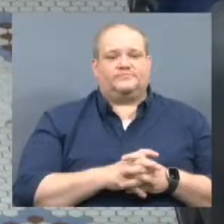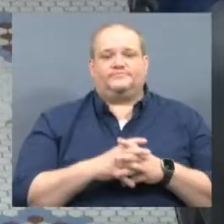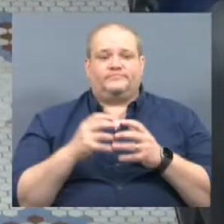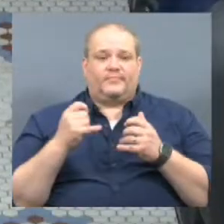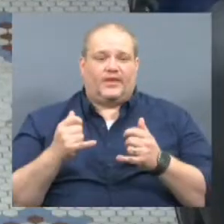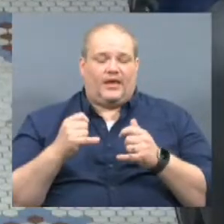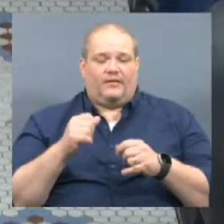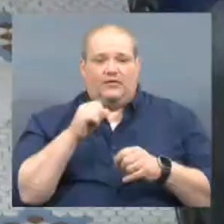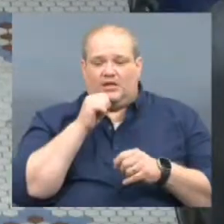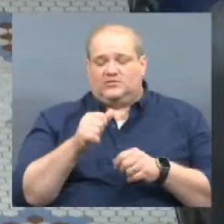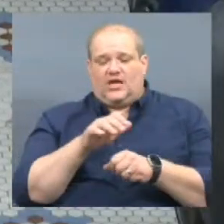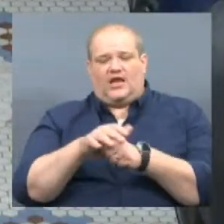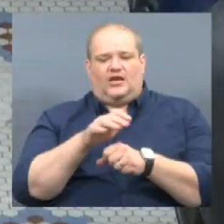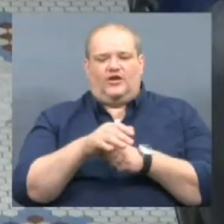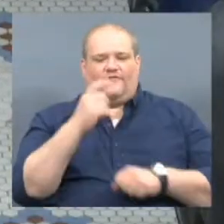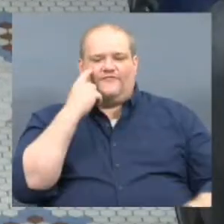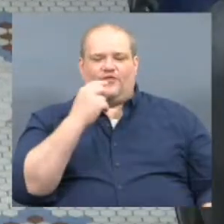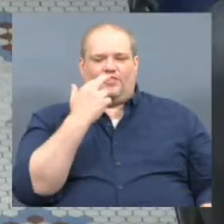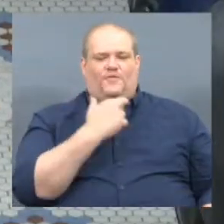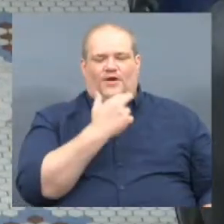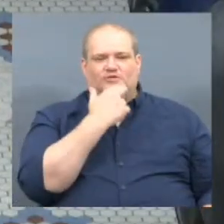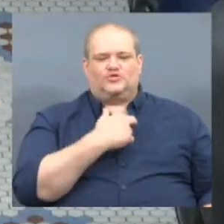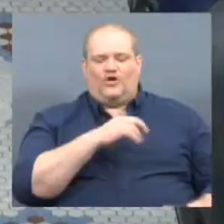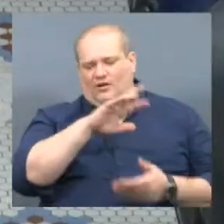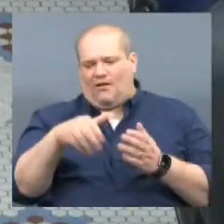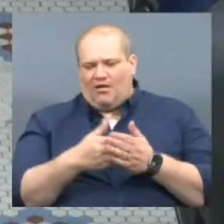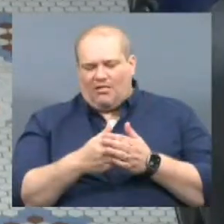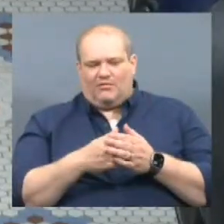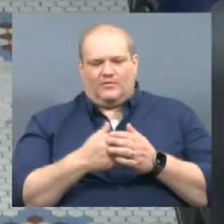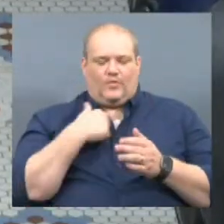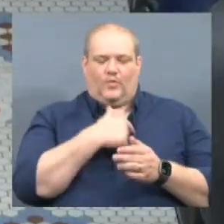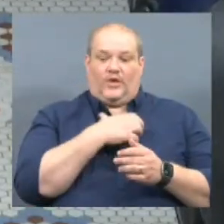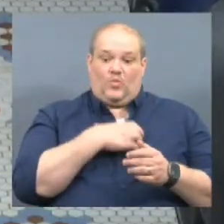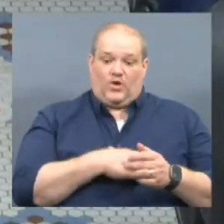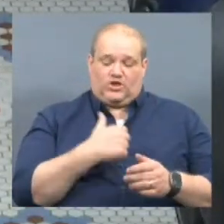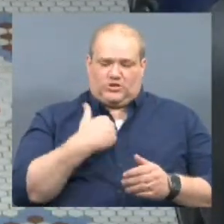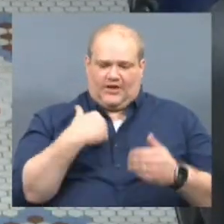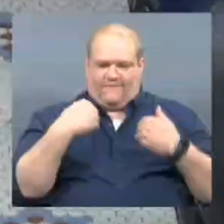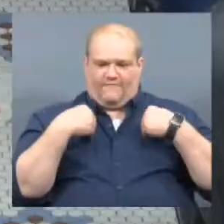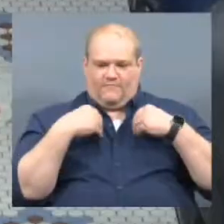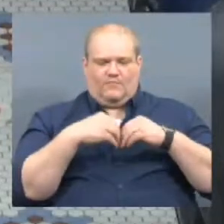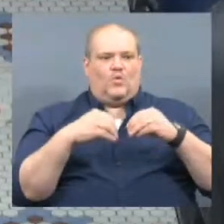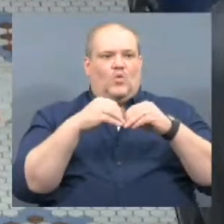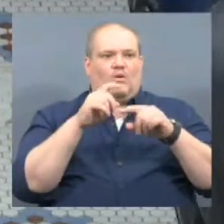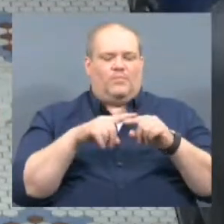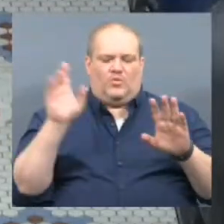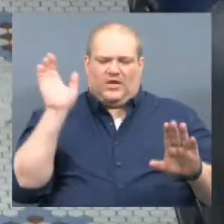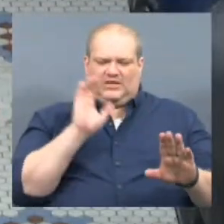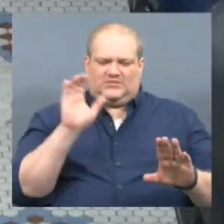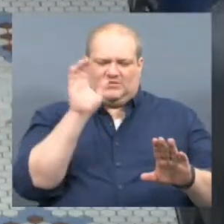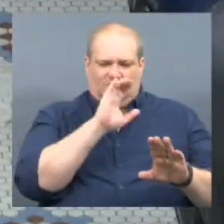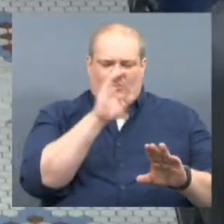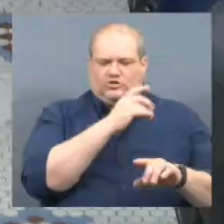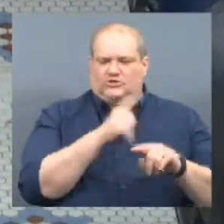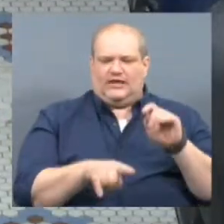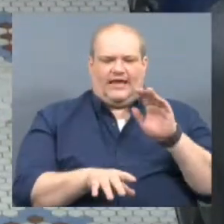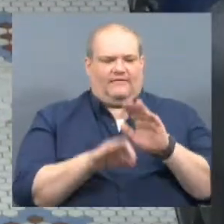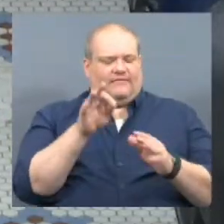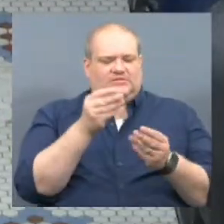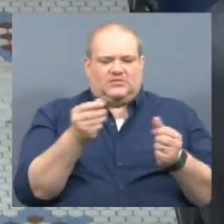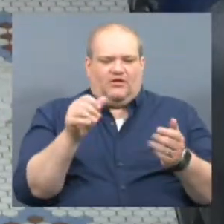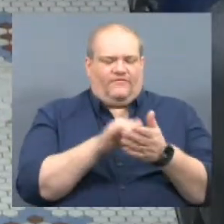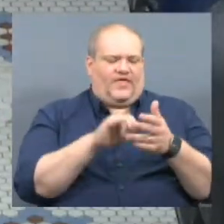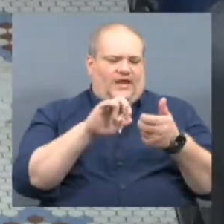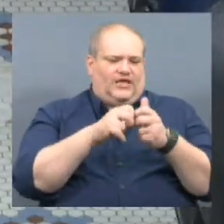it's not enough for the restaurant in its entirety. We would like to have more, but we've searched all around and have not been able to resolve that